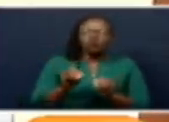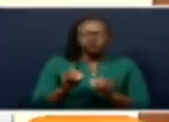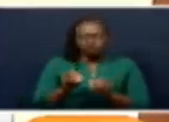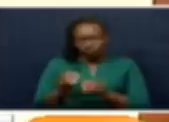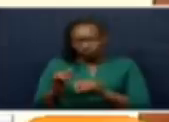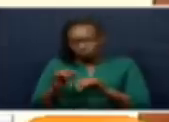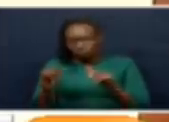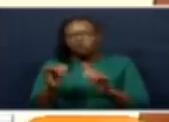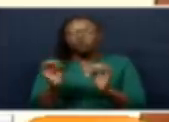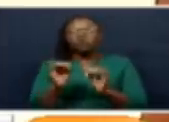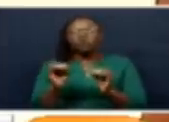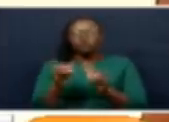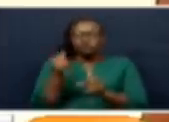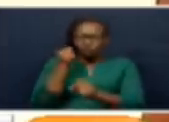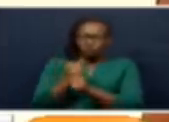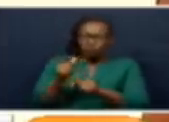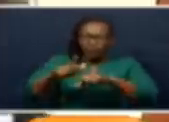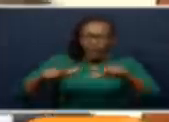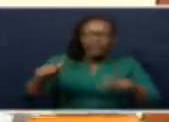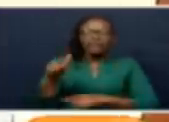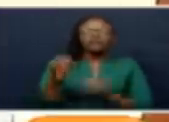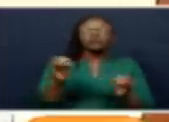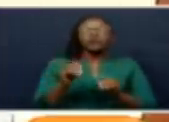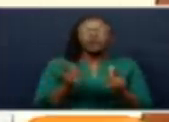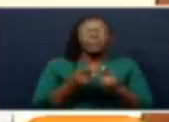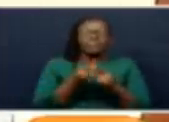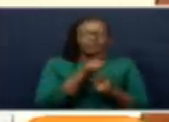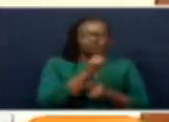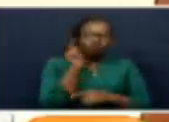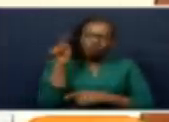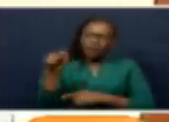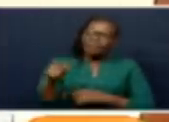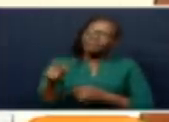didn't work on that land. And then you start harvesting.